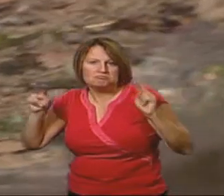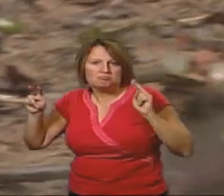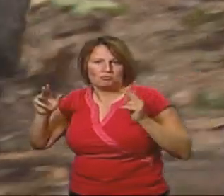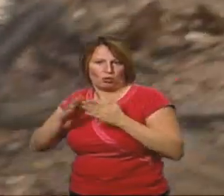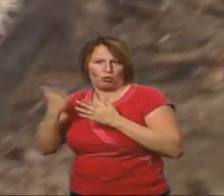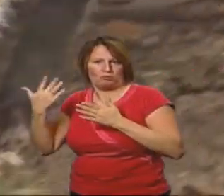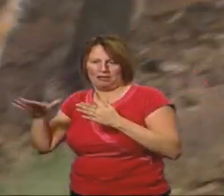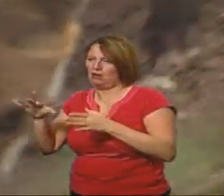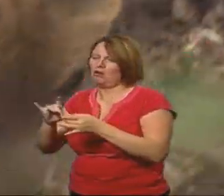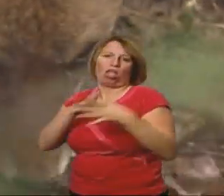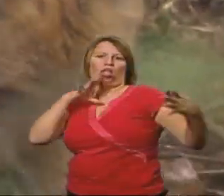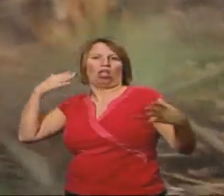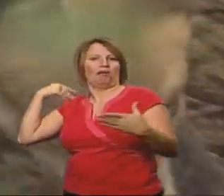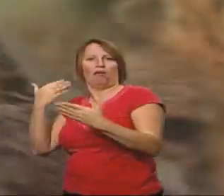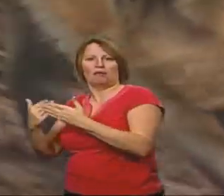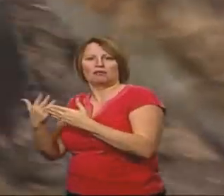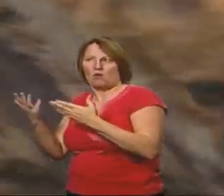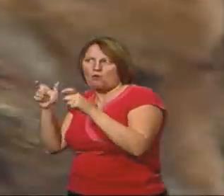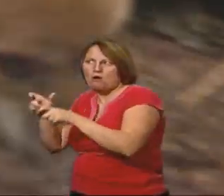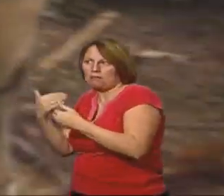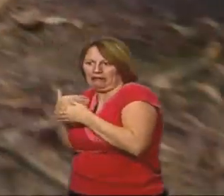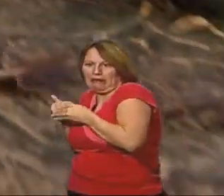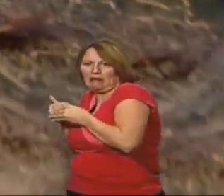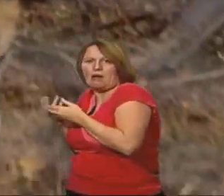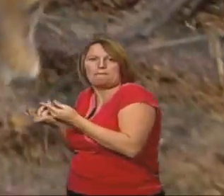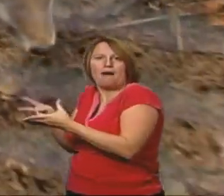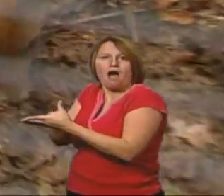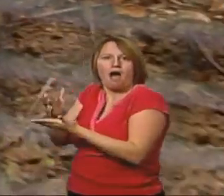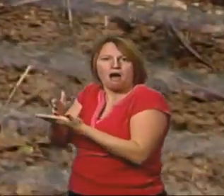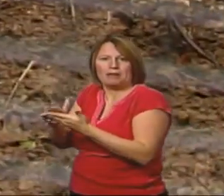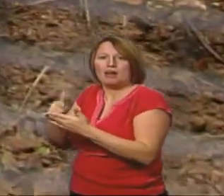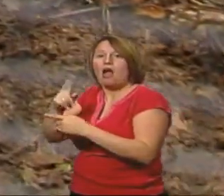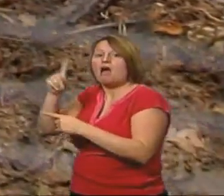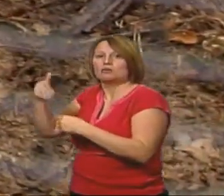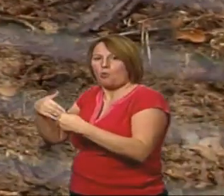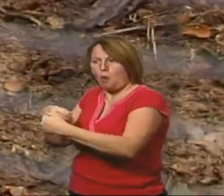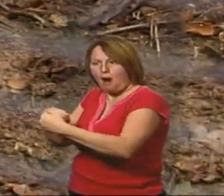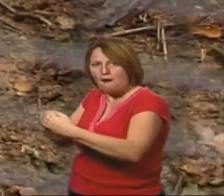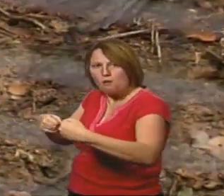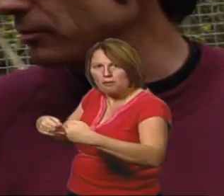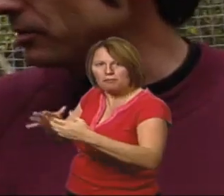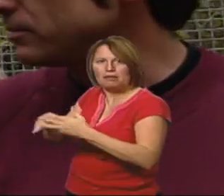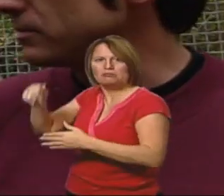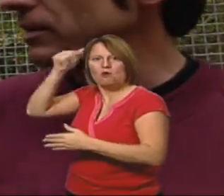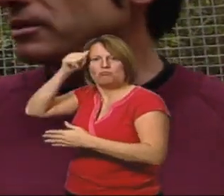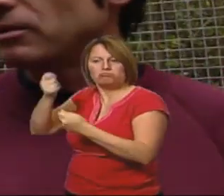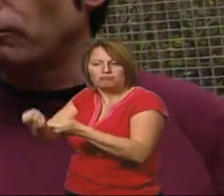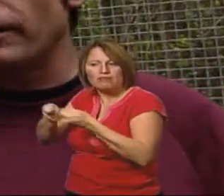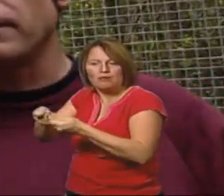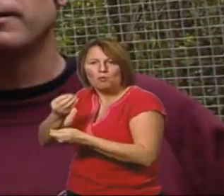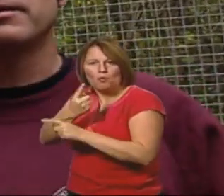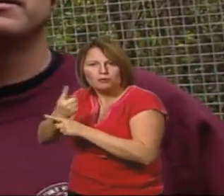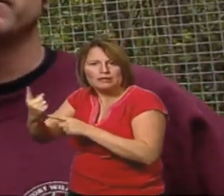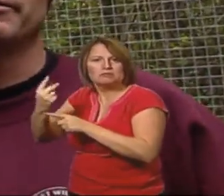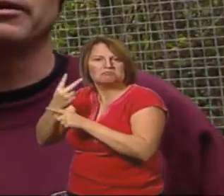from the area where they were kept before. Eventually they're released, the doors are left open, they're still